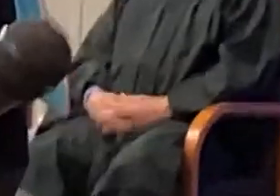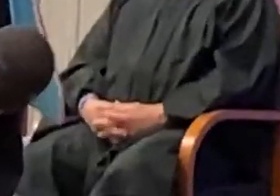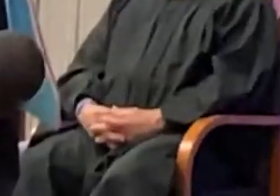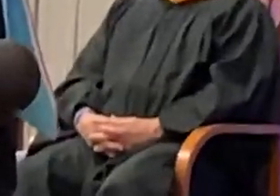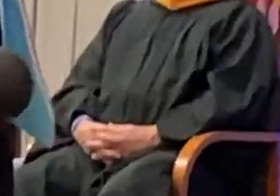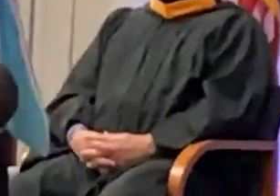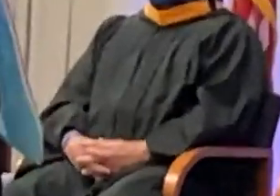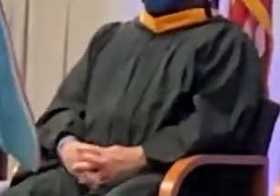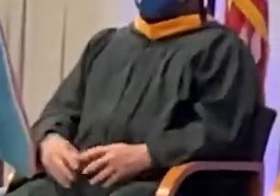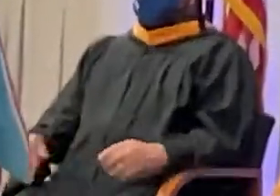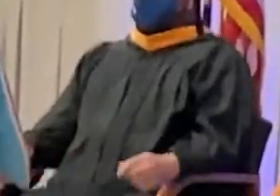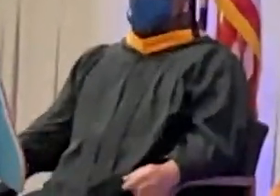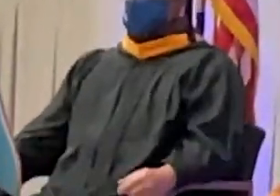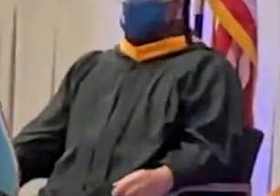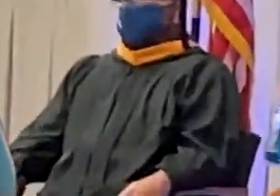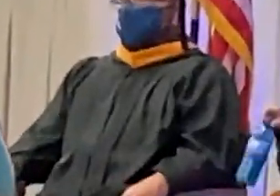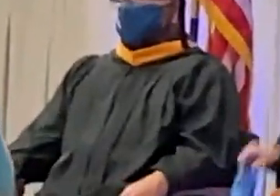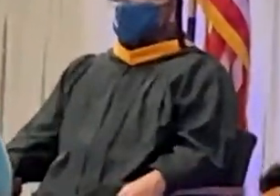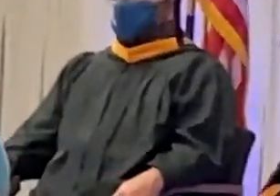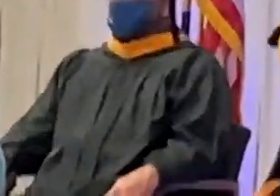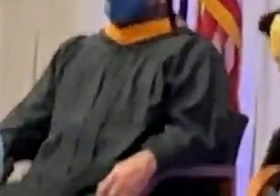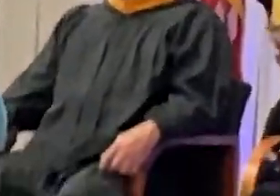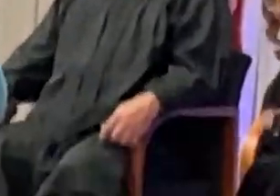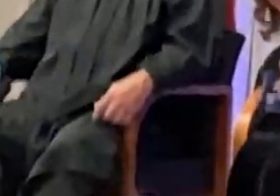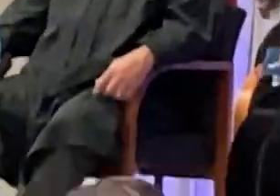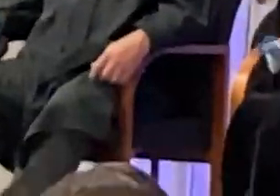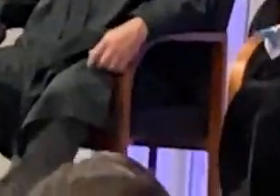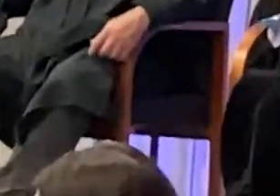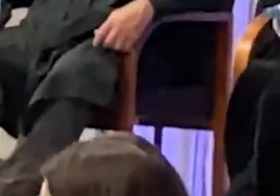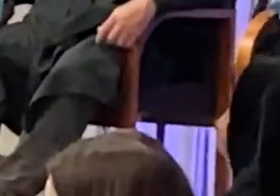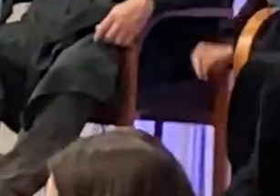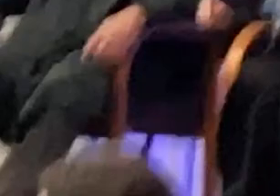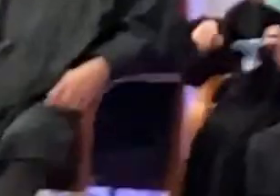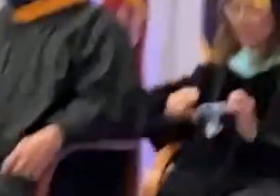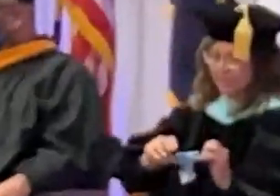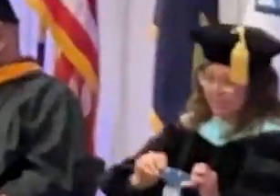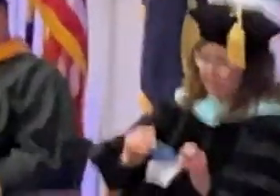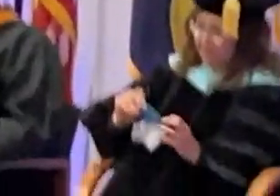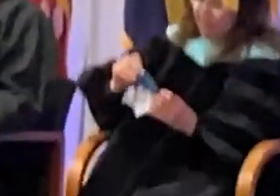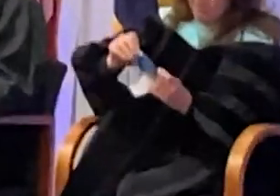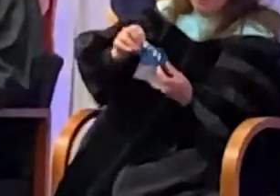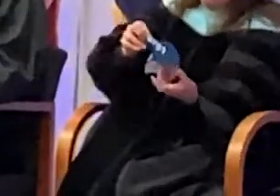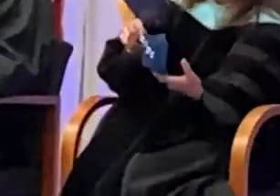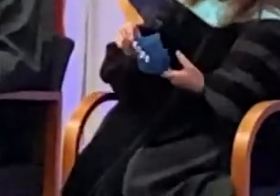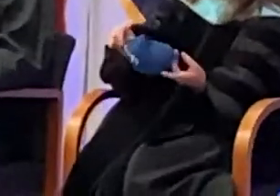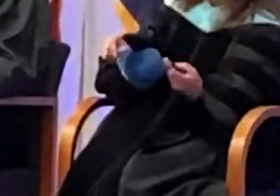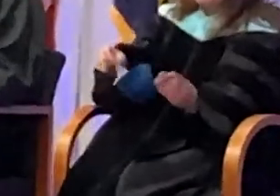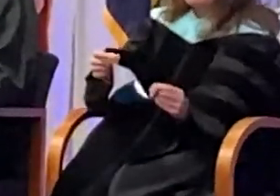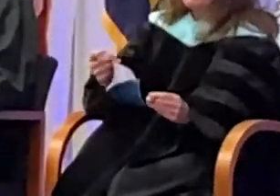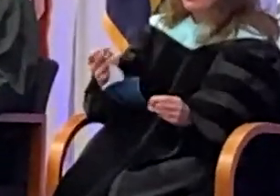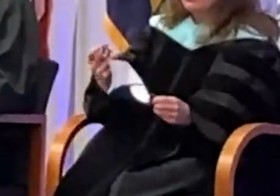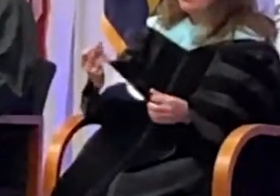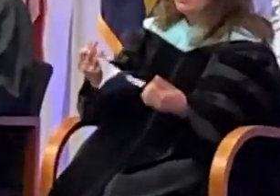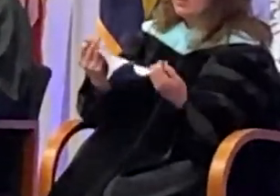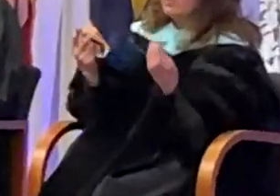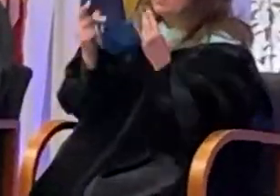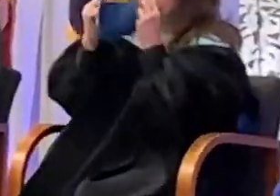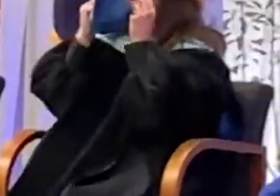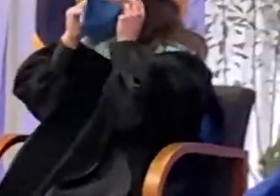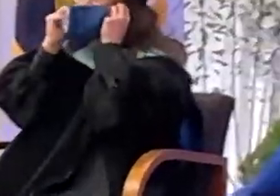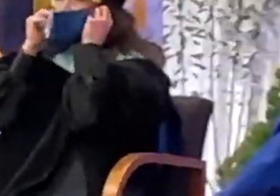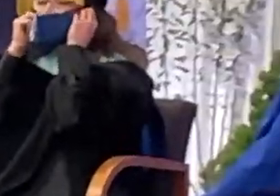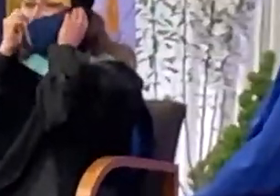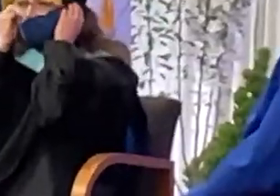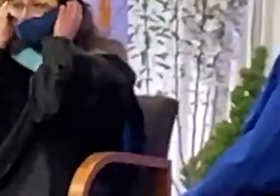from the community here, many of whom were on the search committee that hired me. And there might have been times